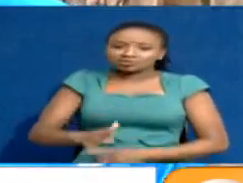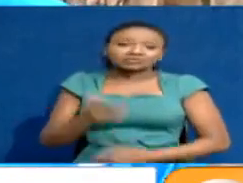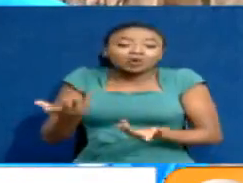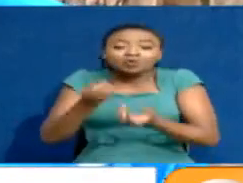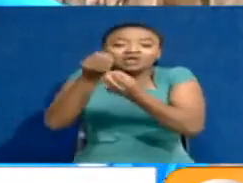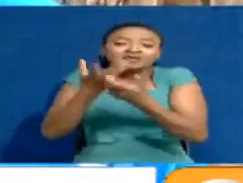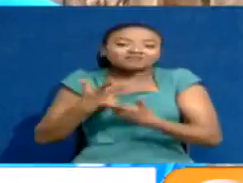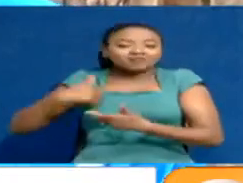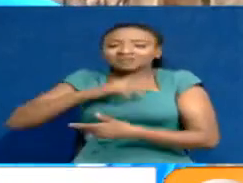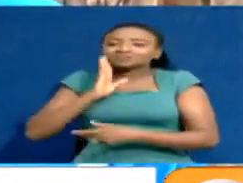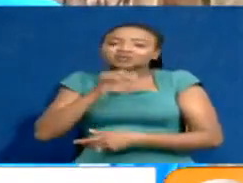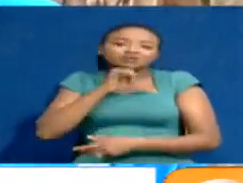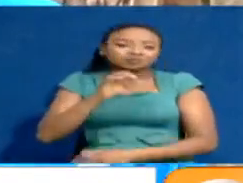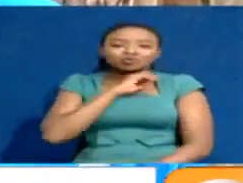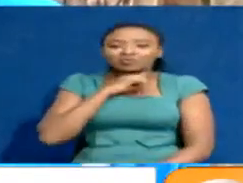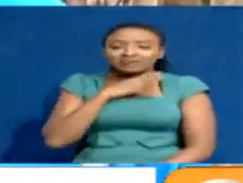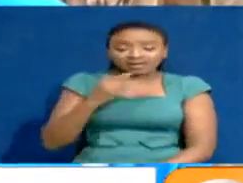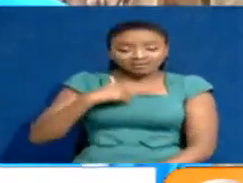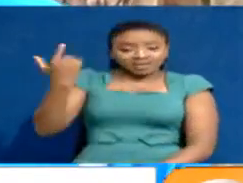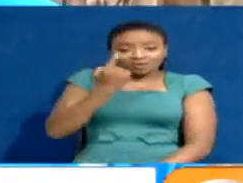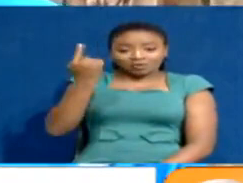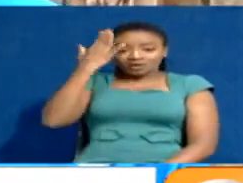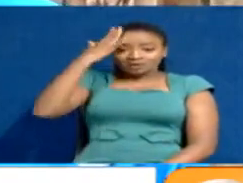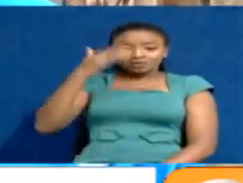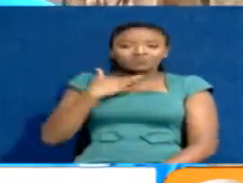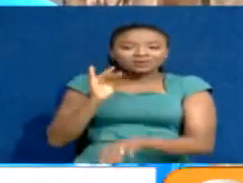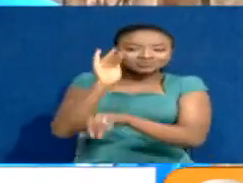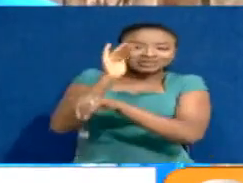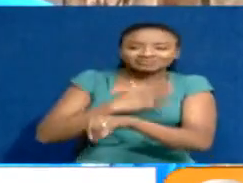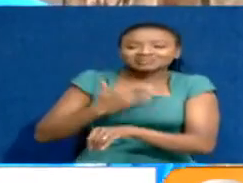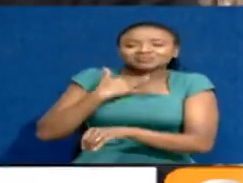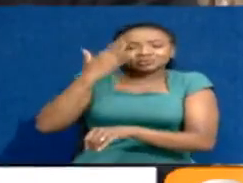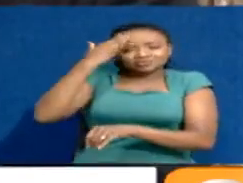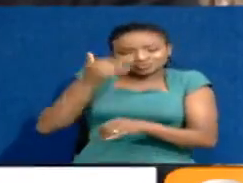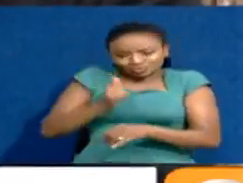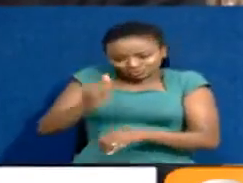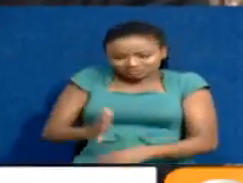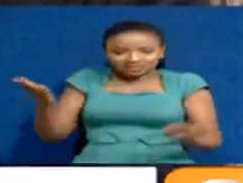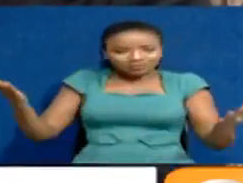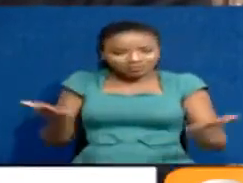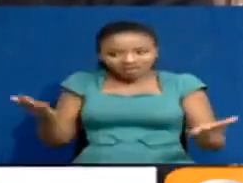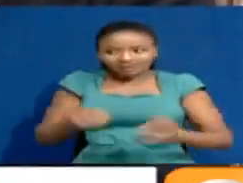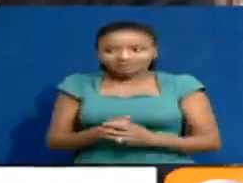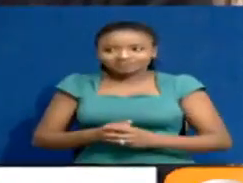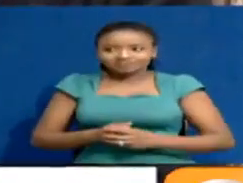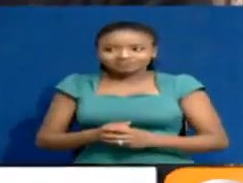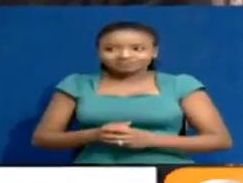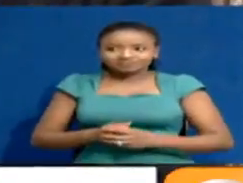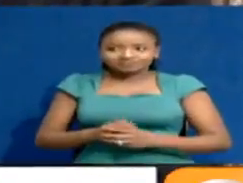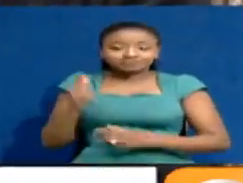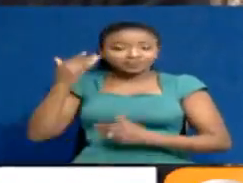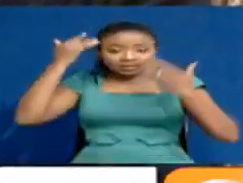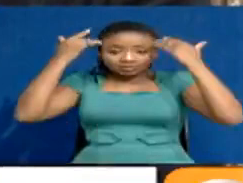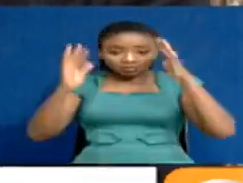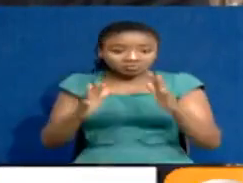know? We will not complain. The only thing I know, I'm requesting is just to know where she is. Familia ya Martin Shikuku haikujua